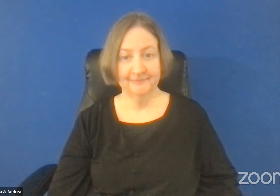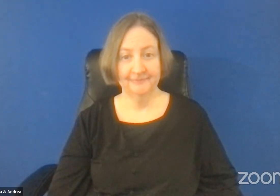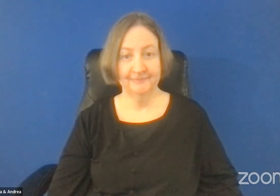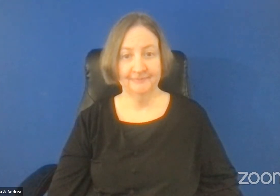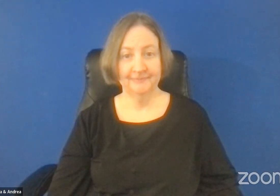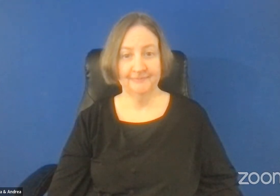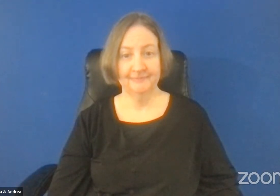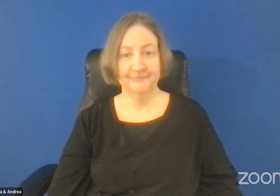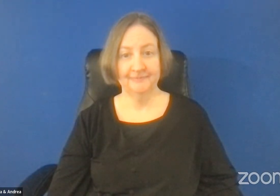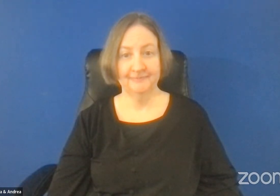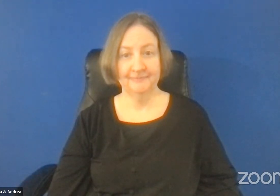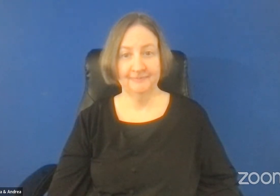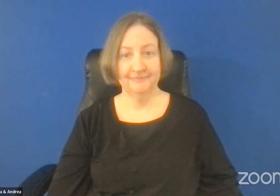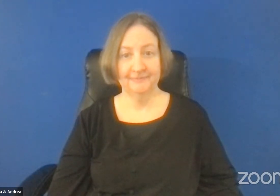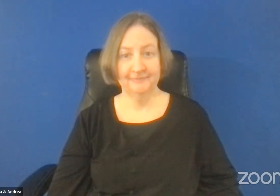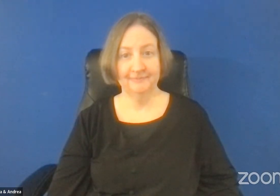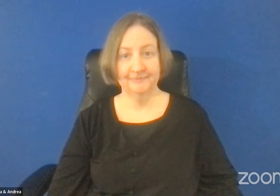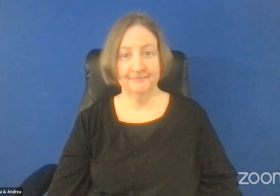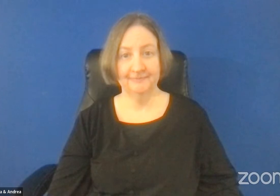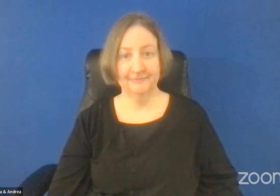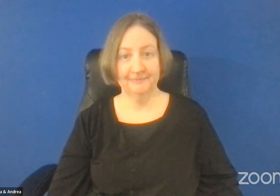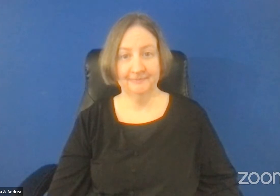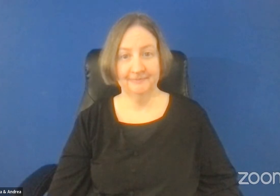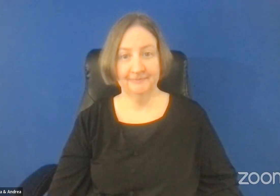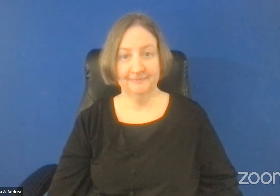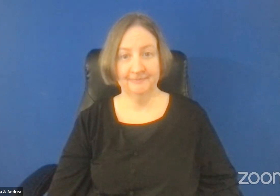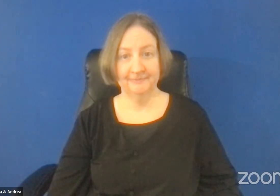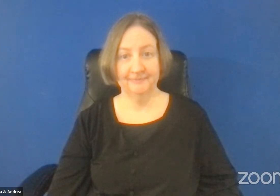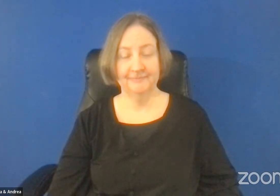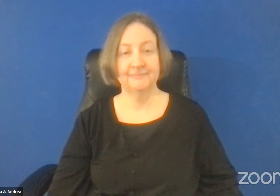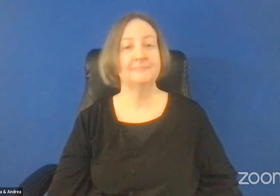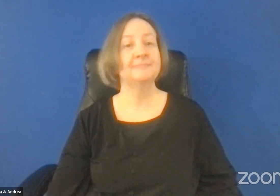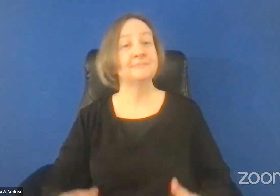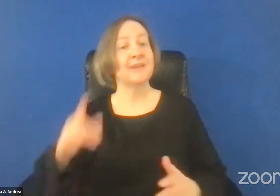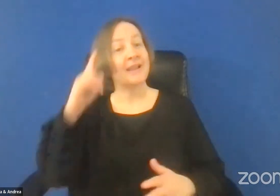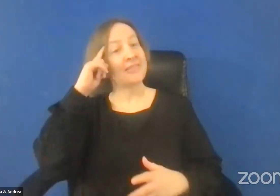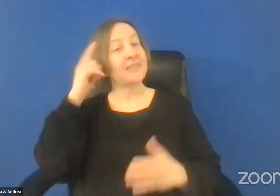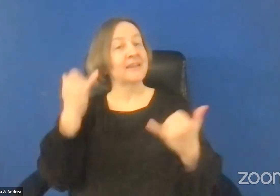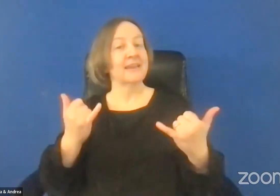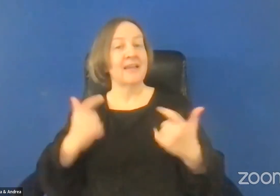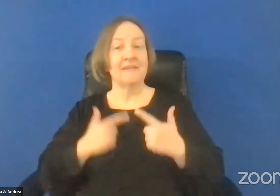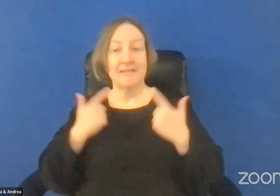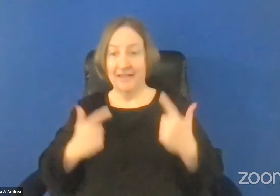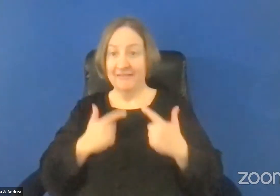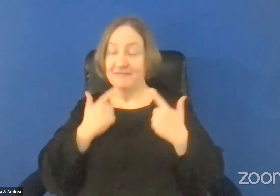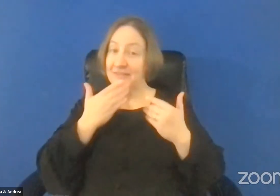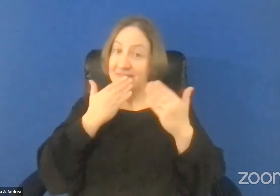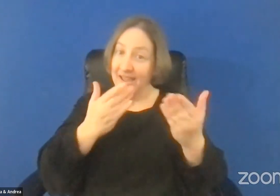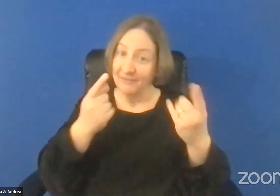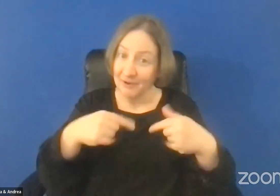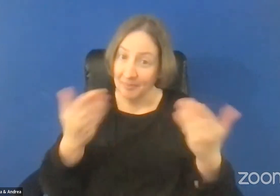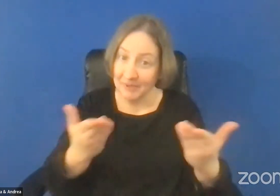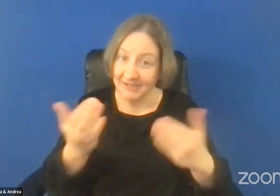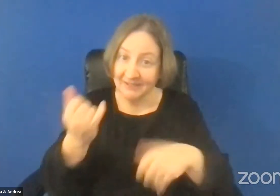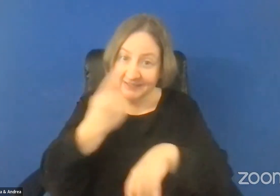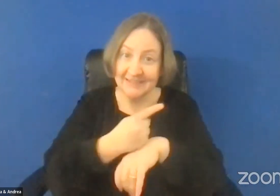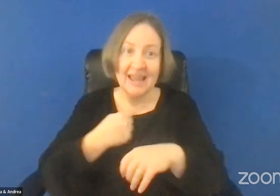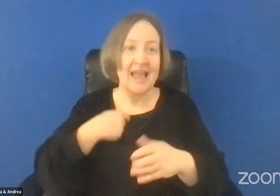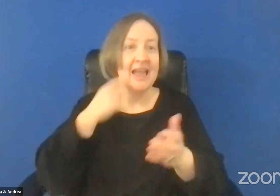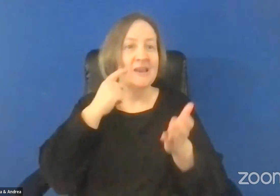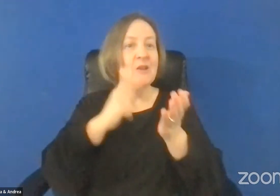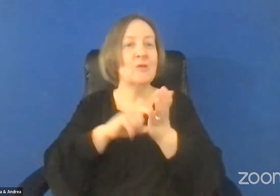Awesome. I believe we are live now. So thank you all for being here today. I noticed that the spotlight is on.